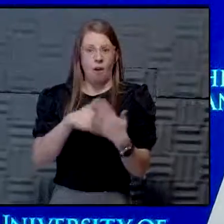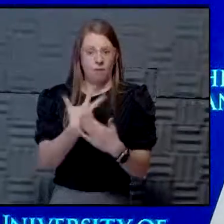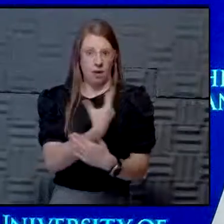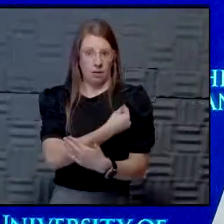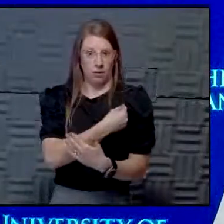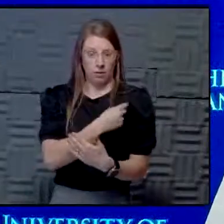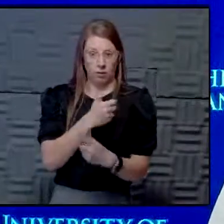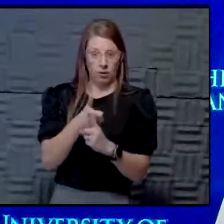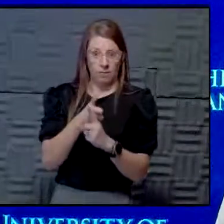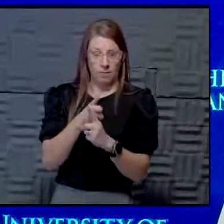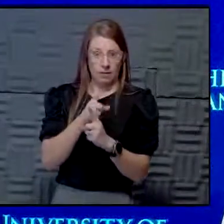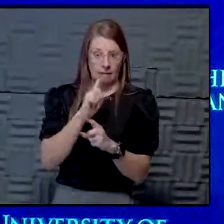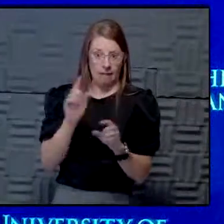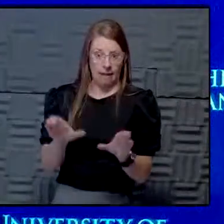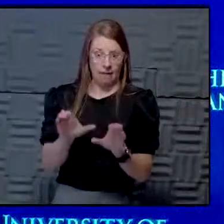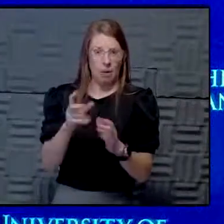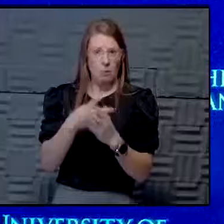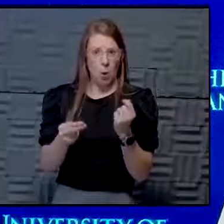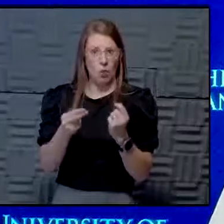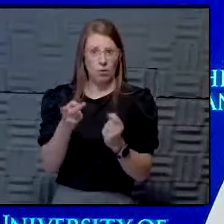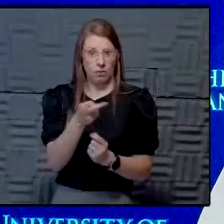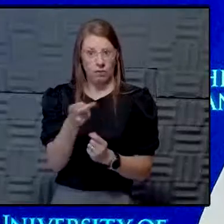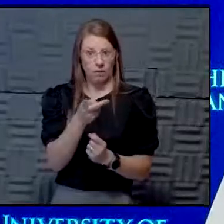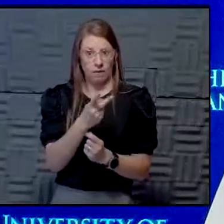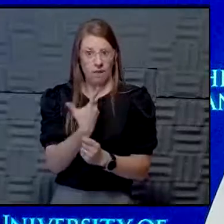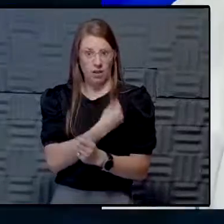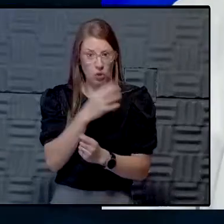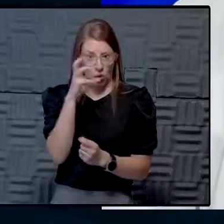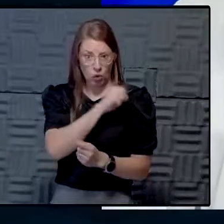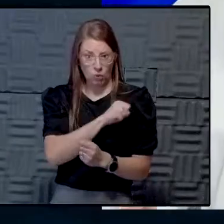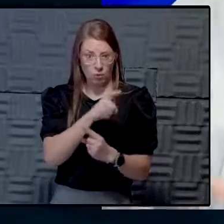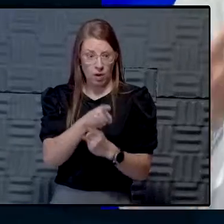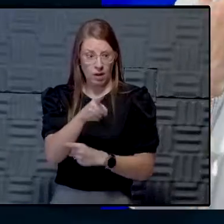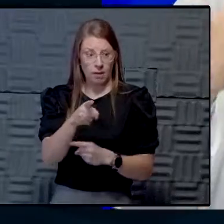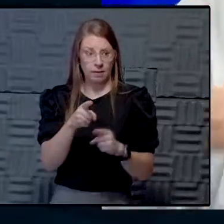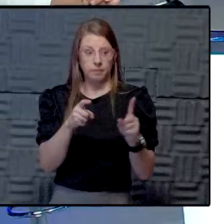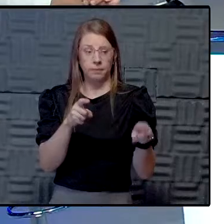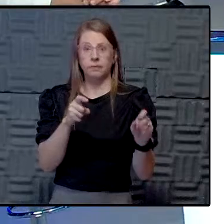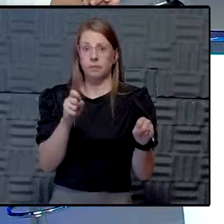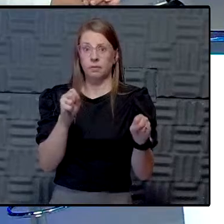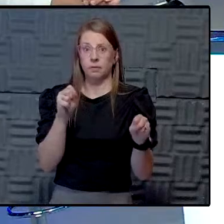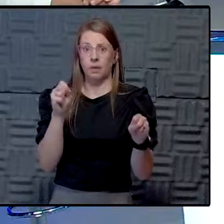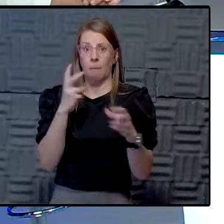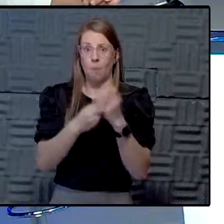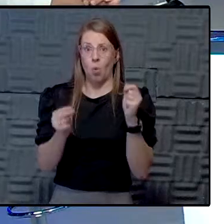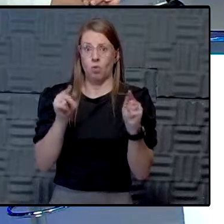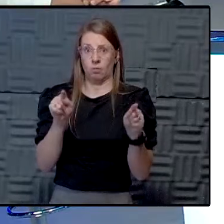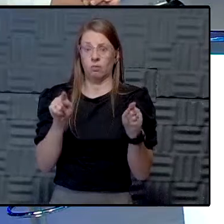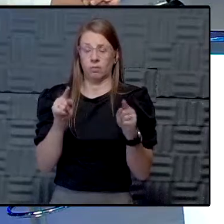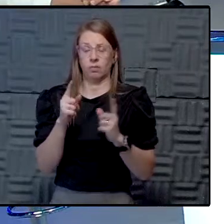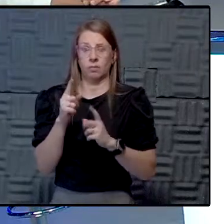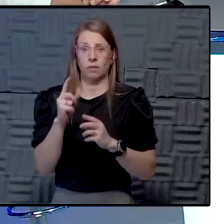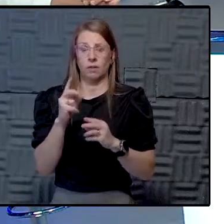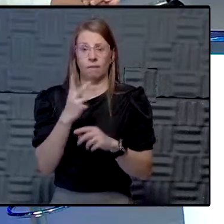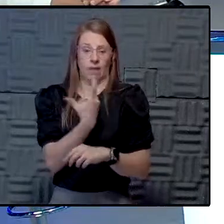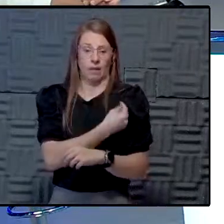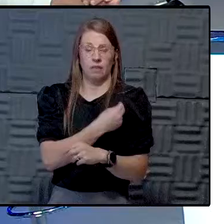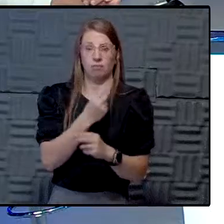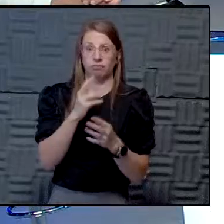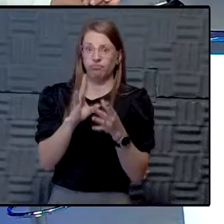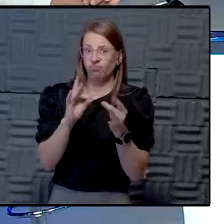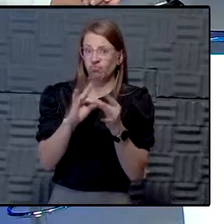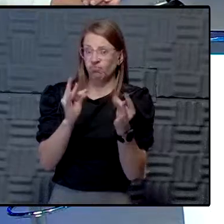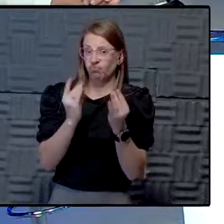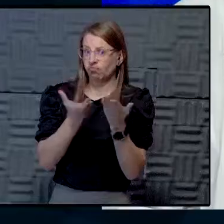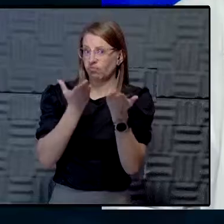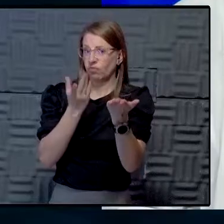you guys been active at all? I assume you're both vaccinated. Yeah. What words of advice do you have for our listening audience